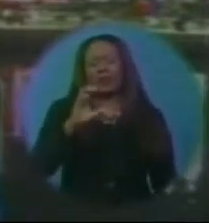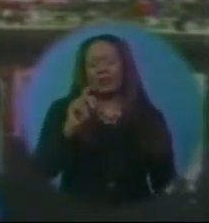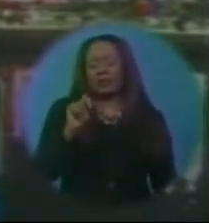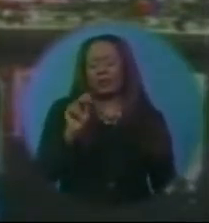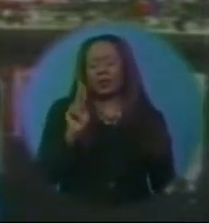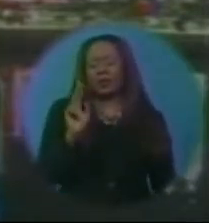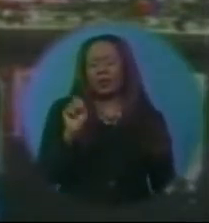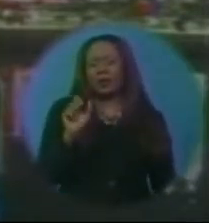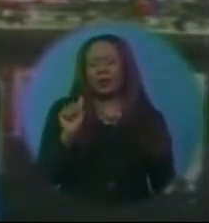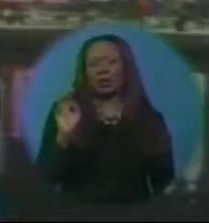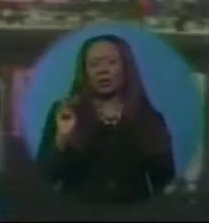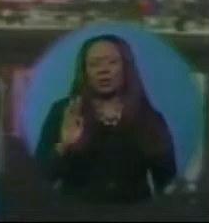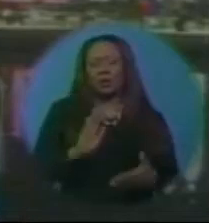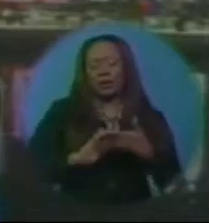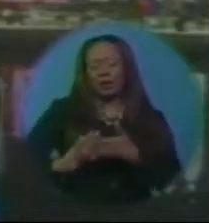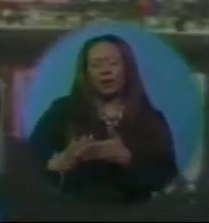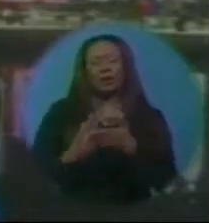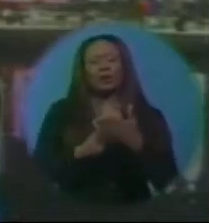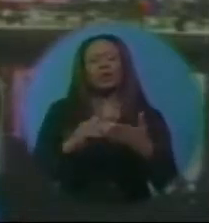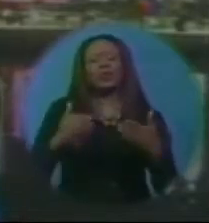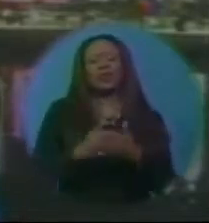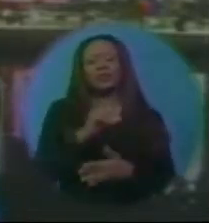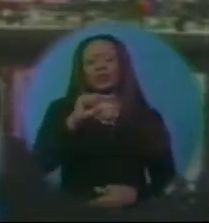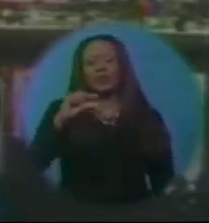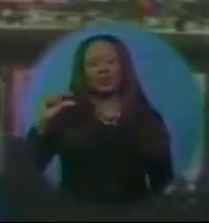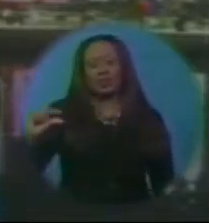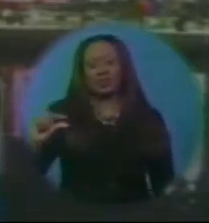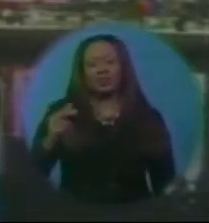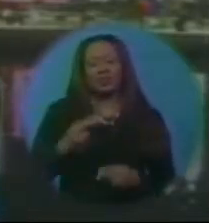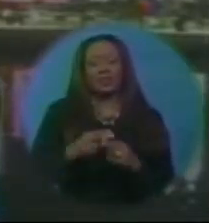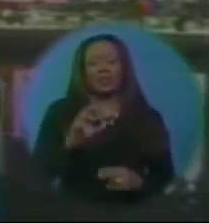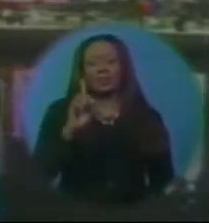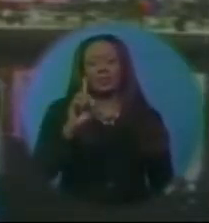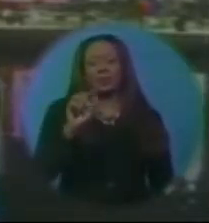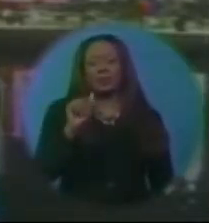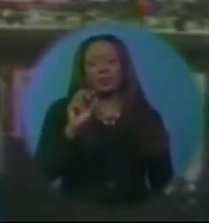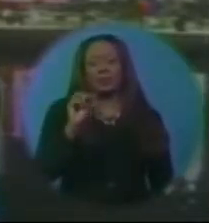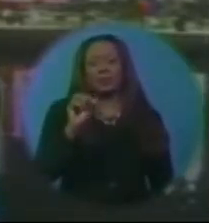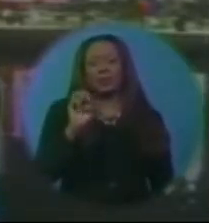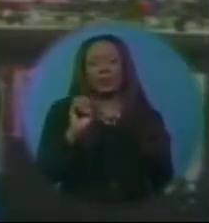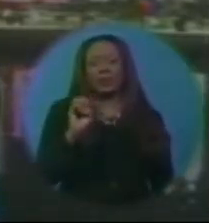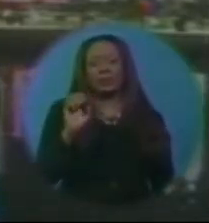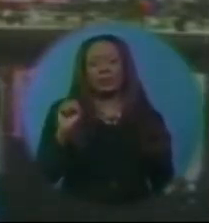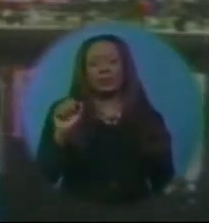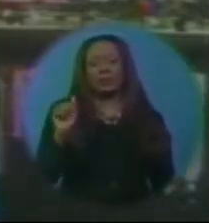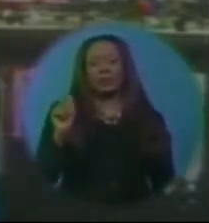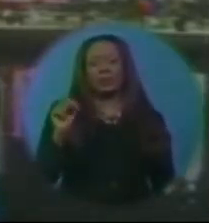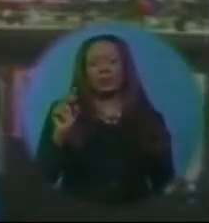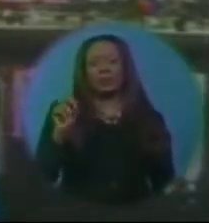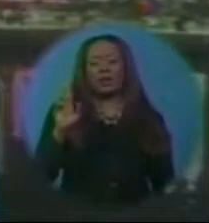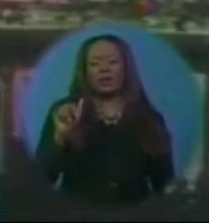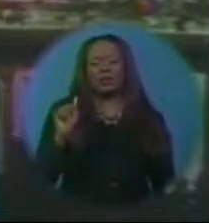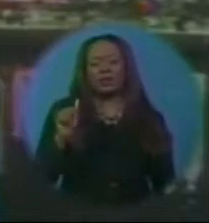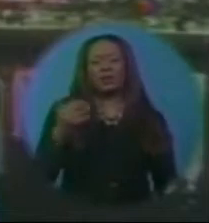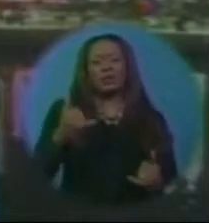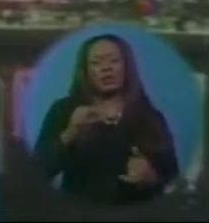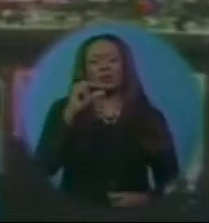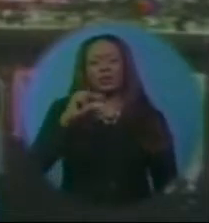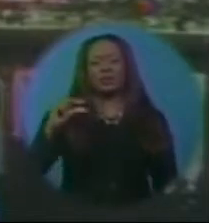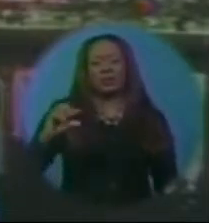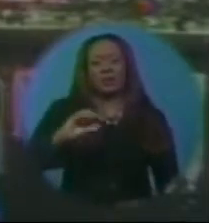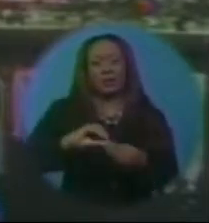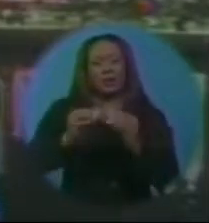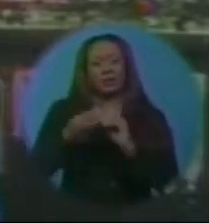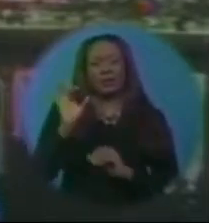has congratulated Her Excellency Dame Sandra Mason on her elevation to office as the 8th Governor-General of